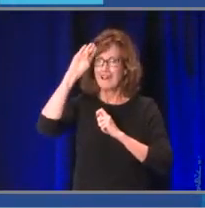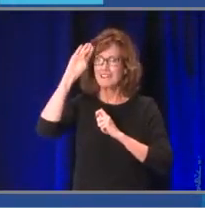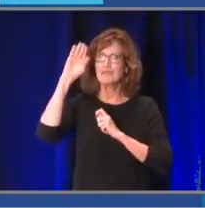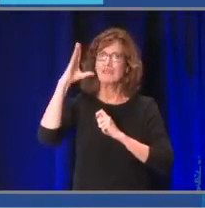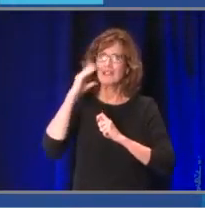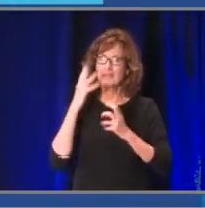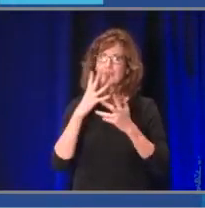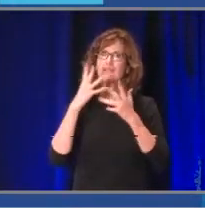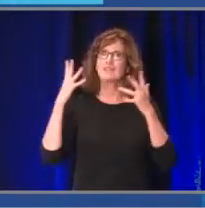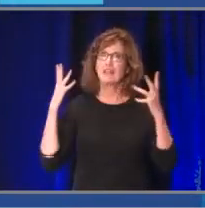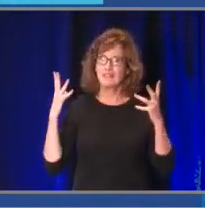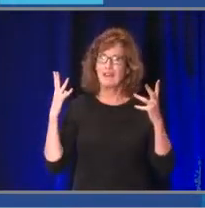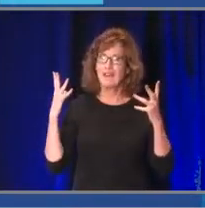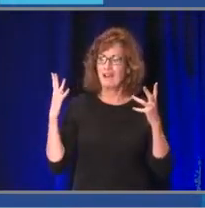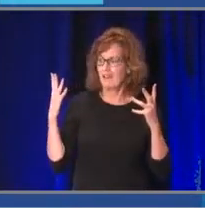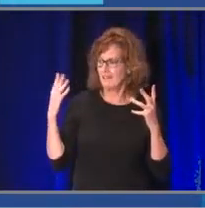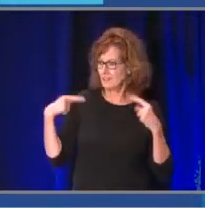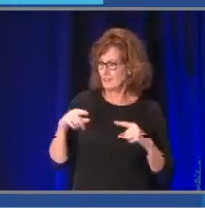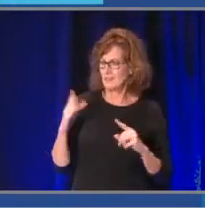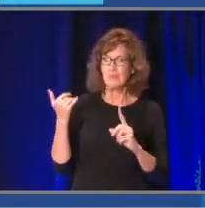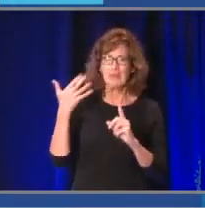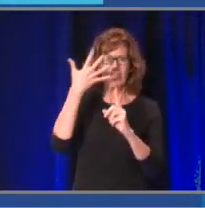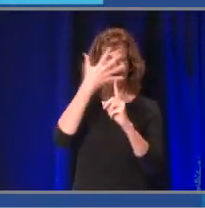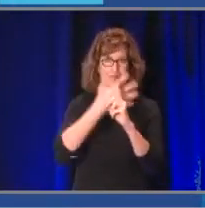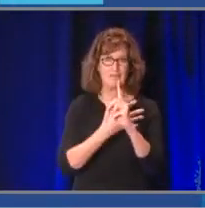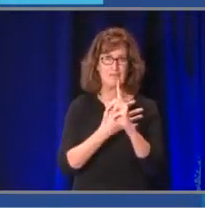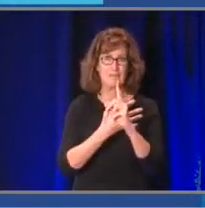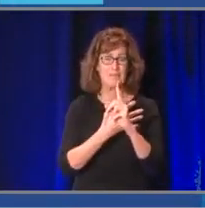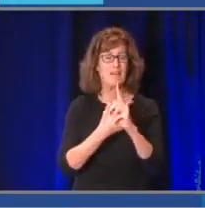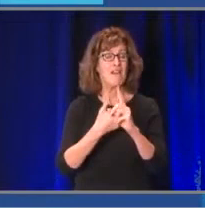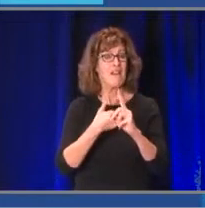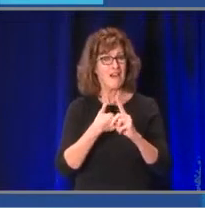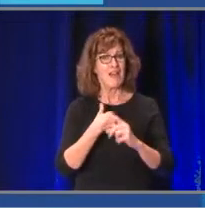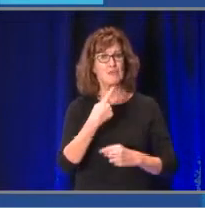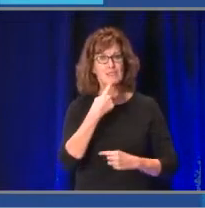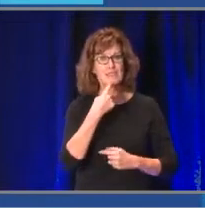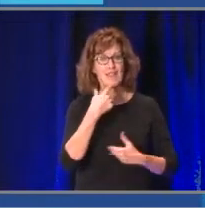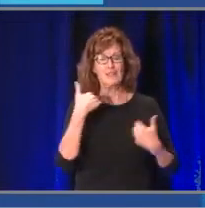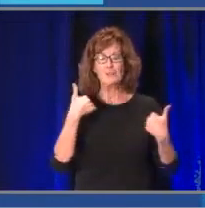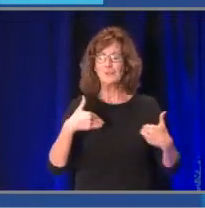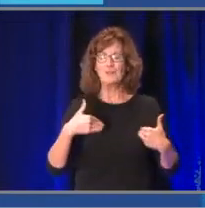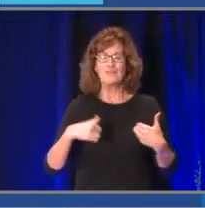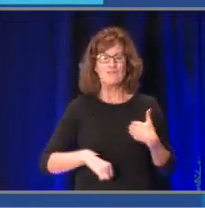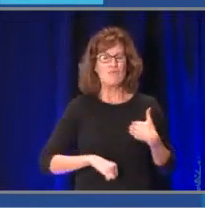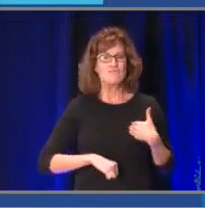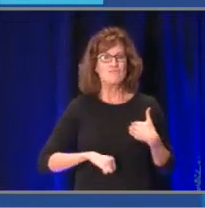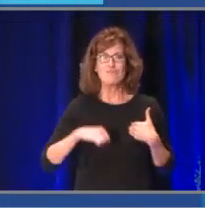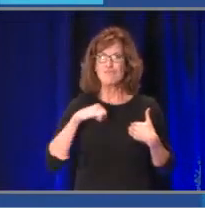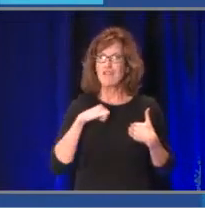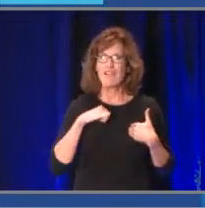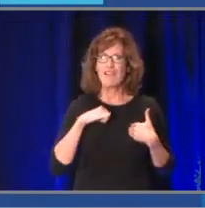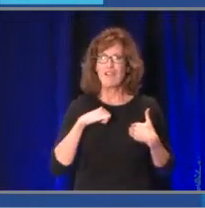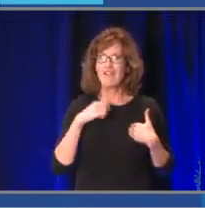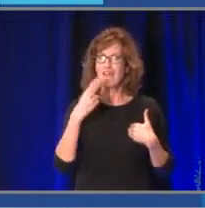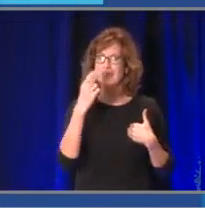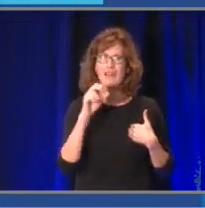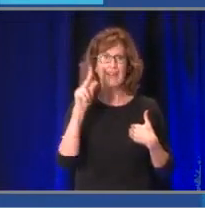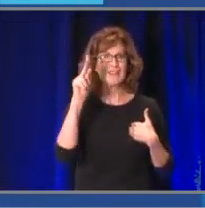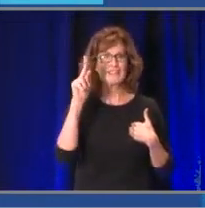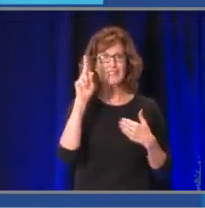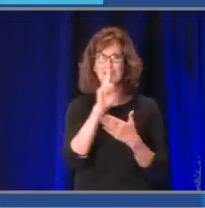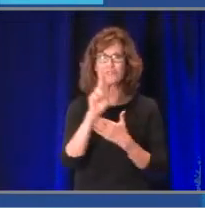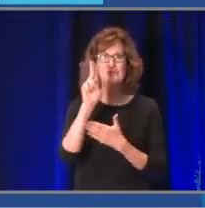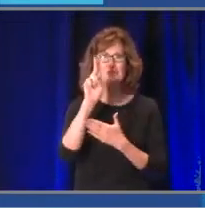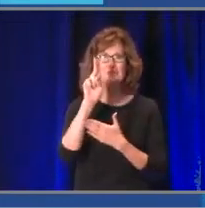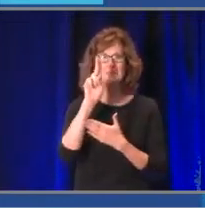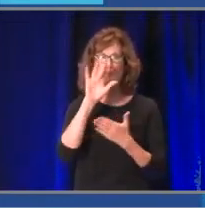5 months. Today, without any hesitation, how proud I am at Hackensack University.